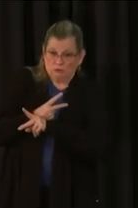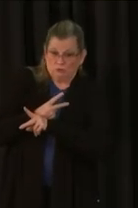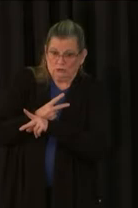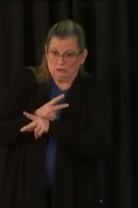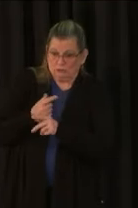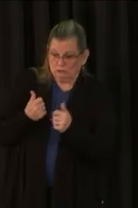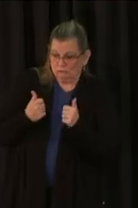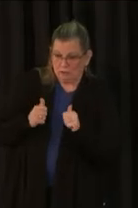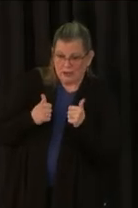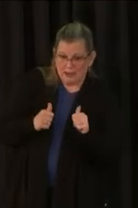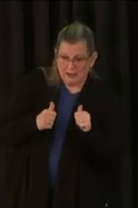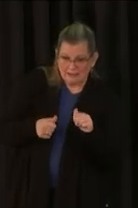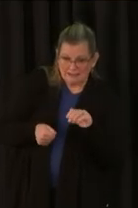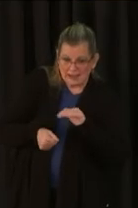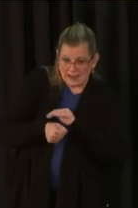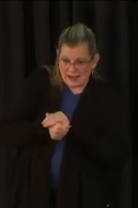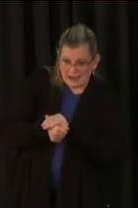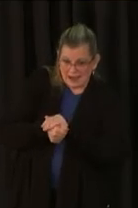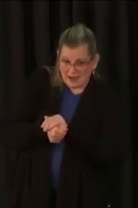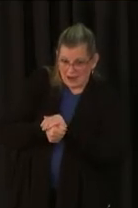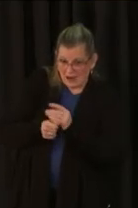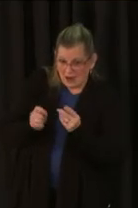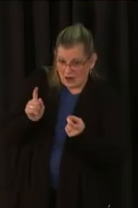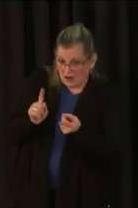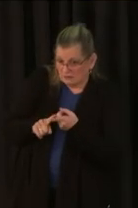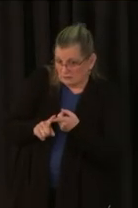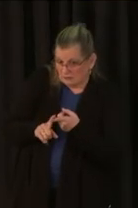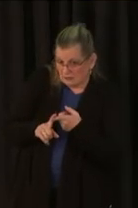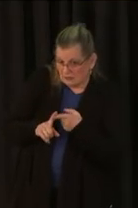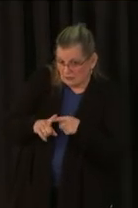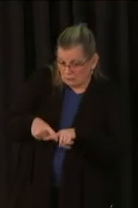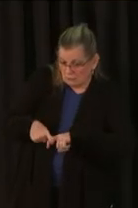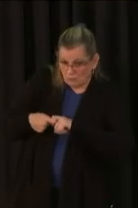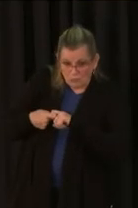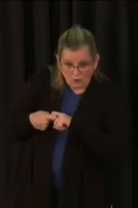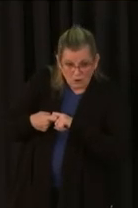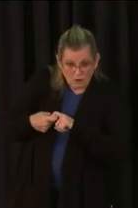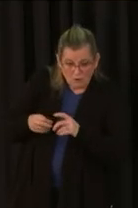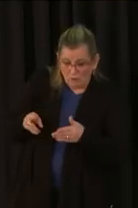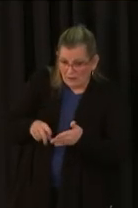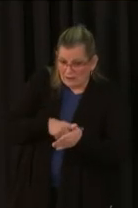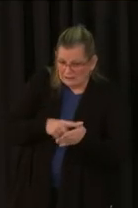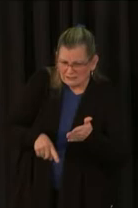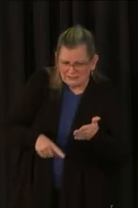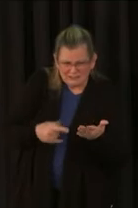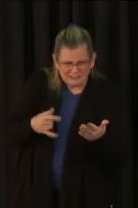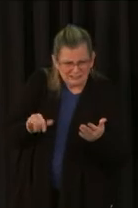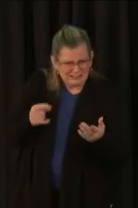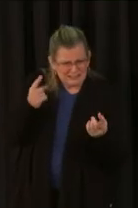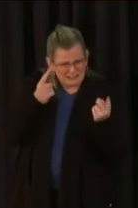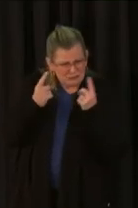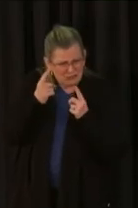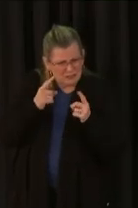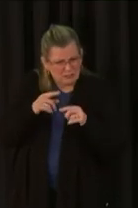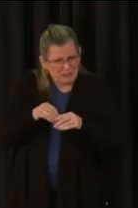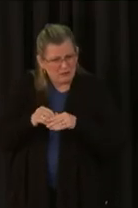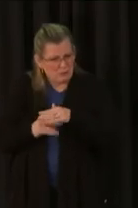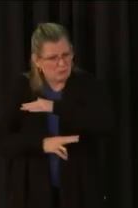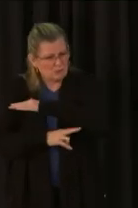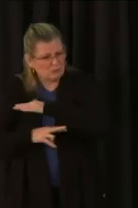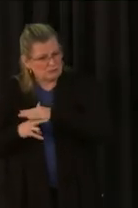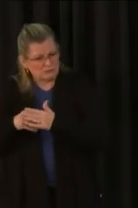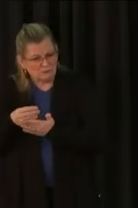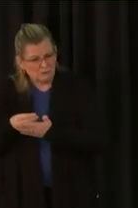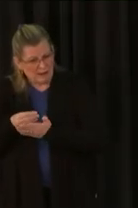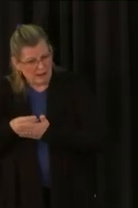try and hibernate until maybe the spike goes down. Is there any consideration for that in the bridge grant